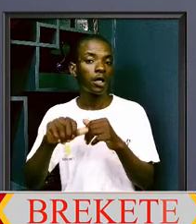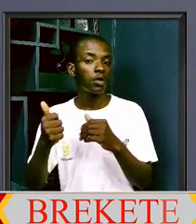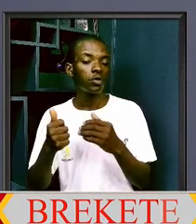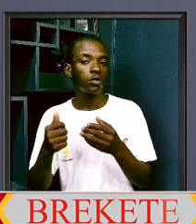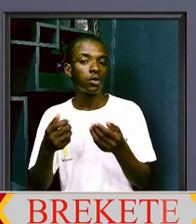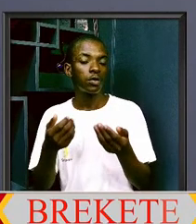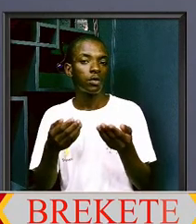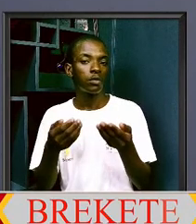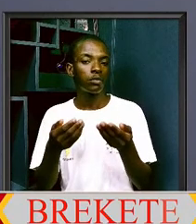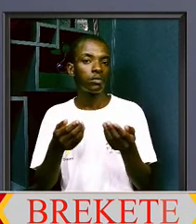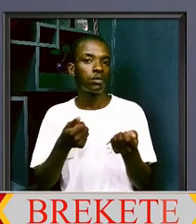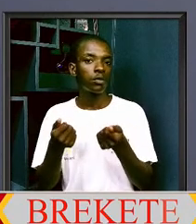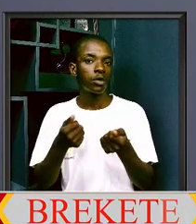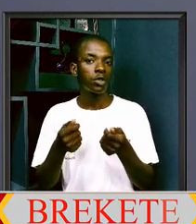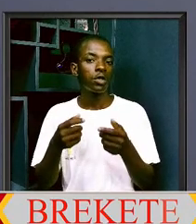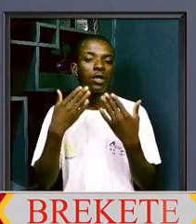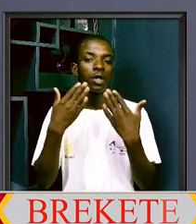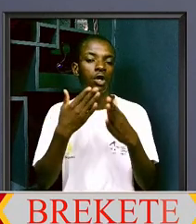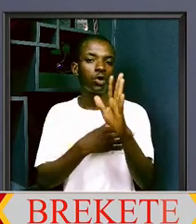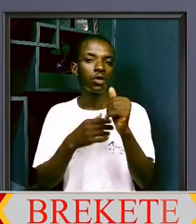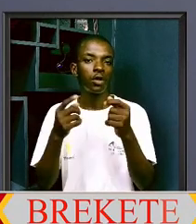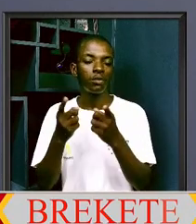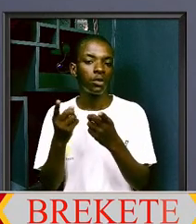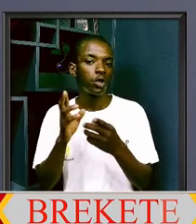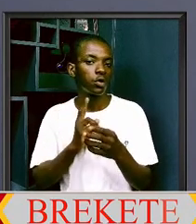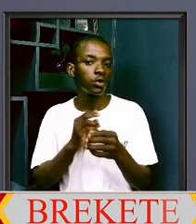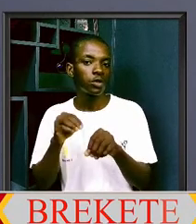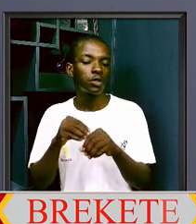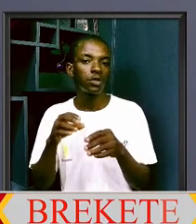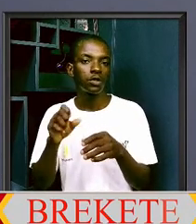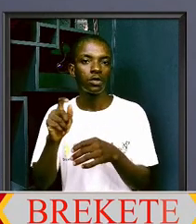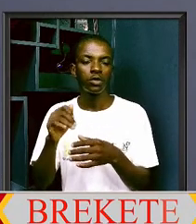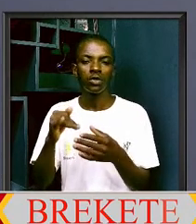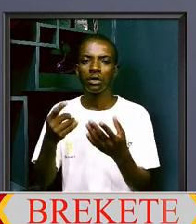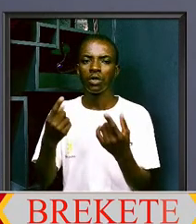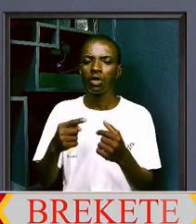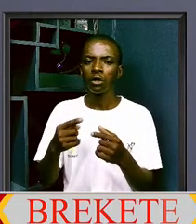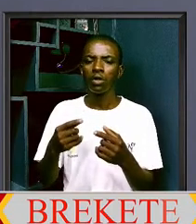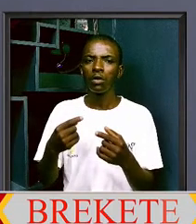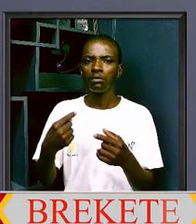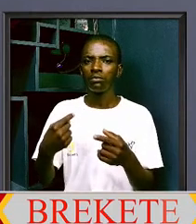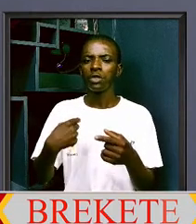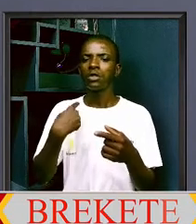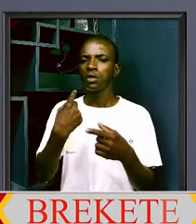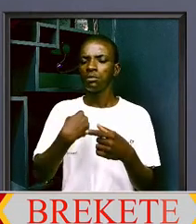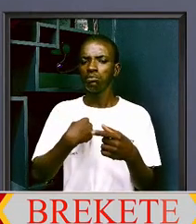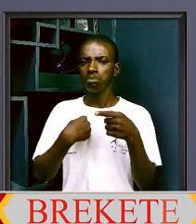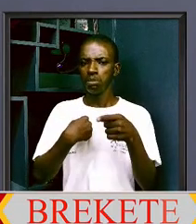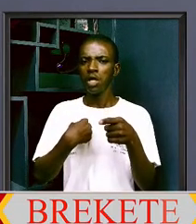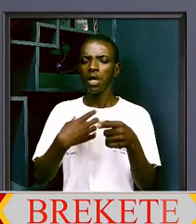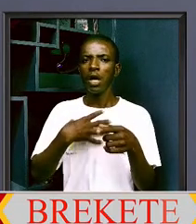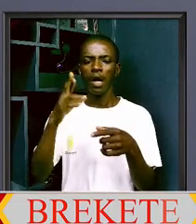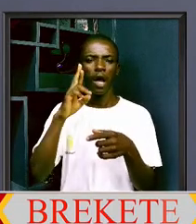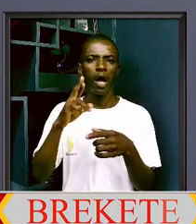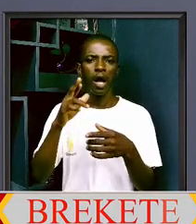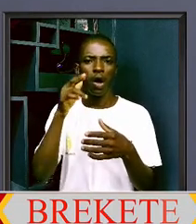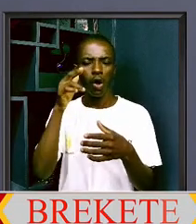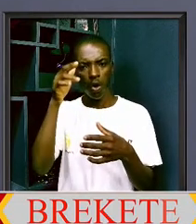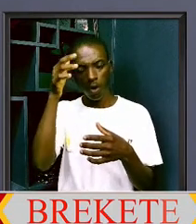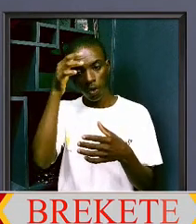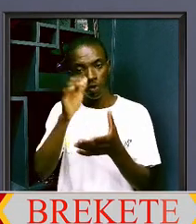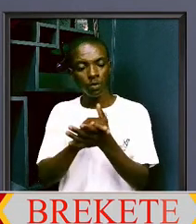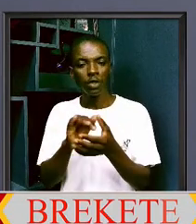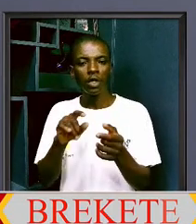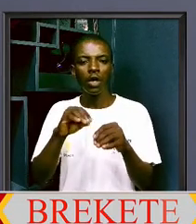another mot thank God he meet us for Studio that day we never finish program he come he said now me and her husband and